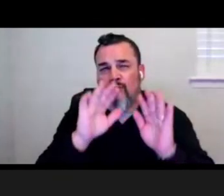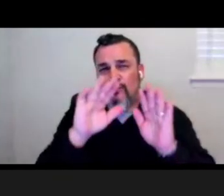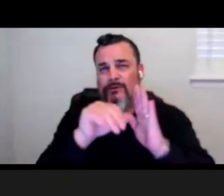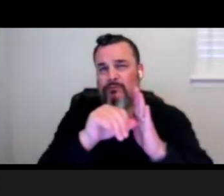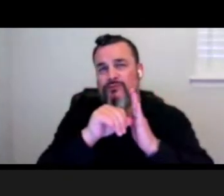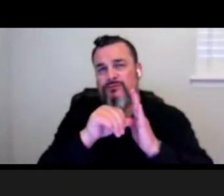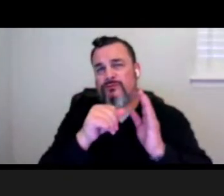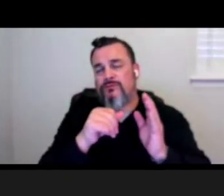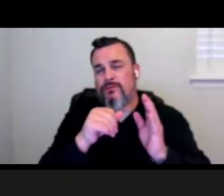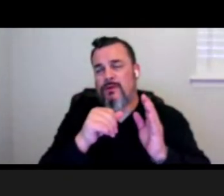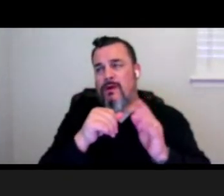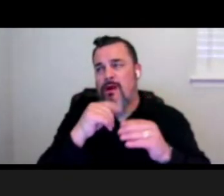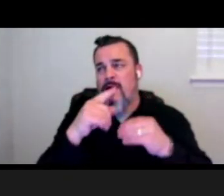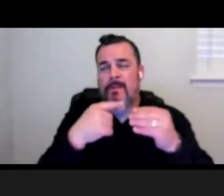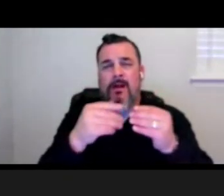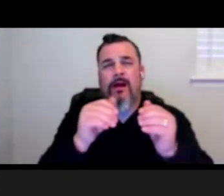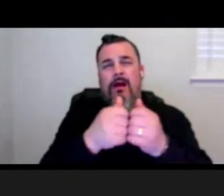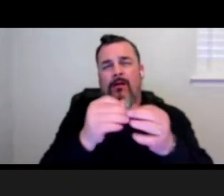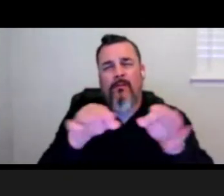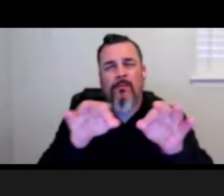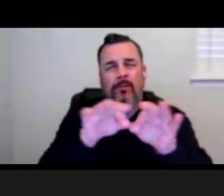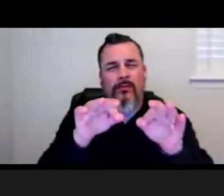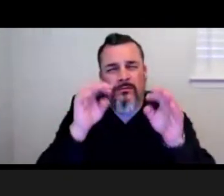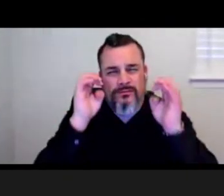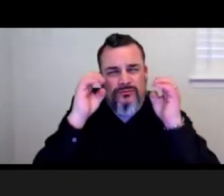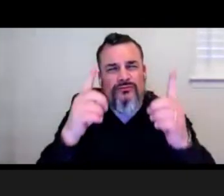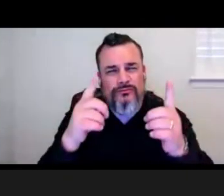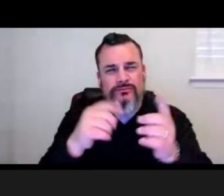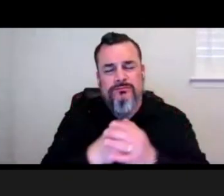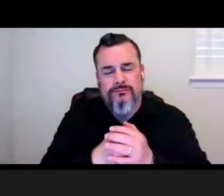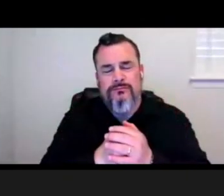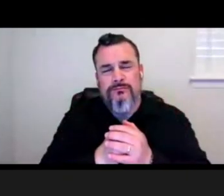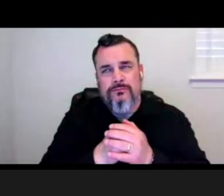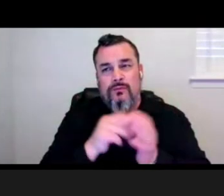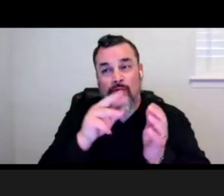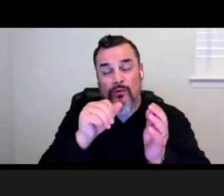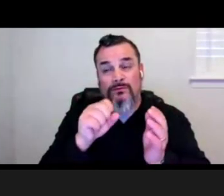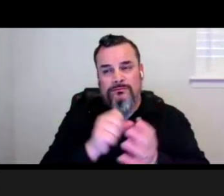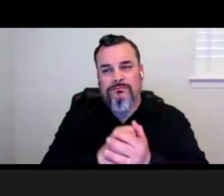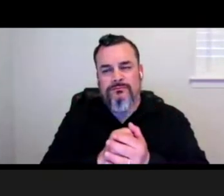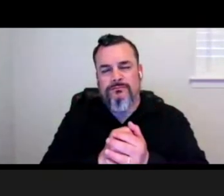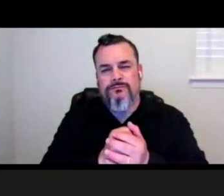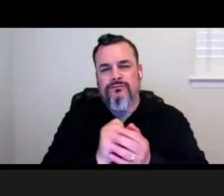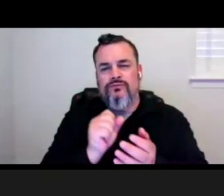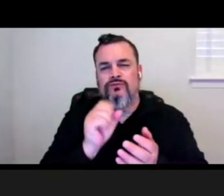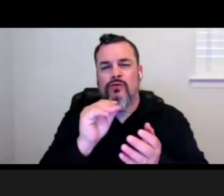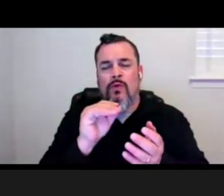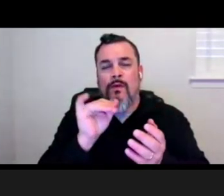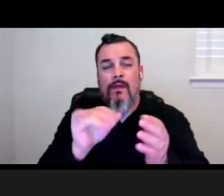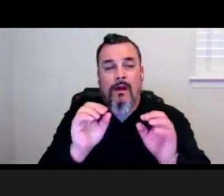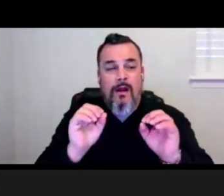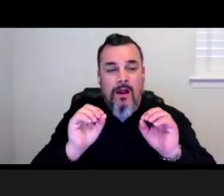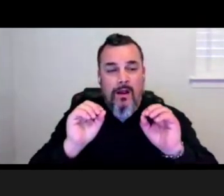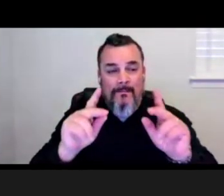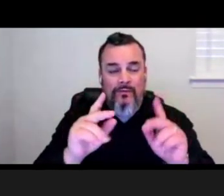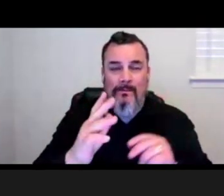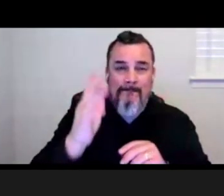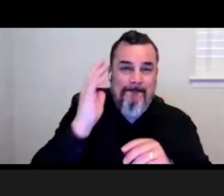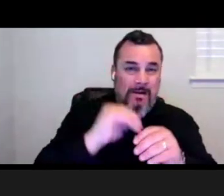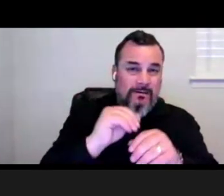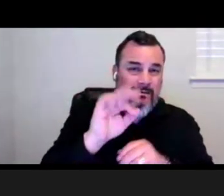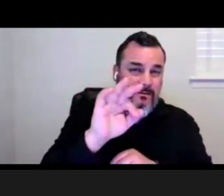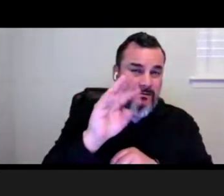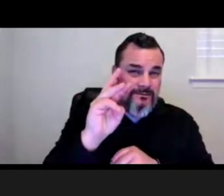about how important education was. So the opportunity back in